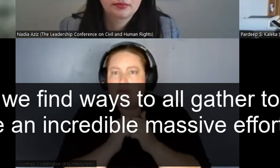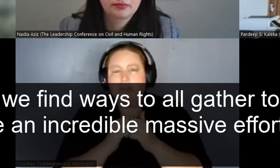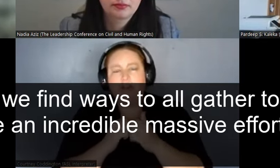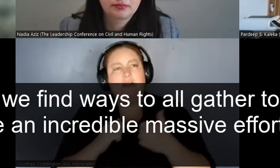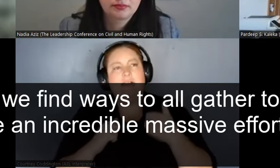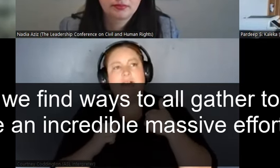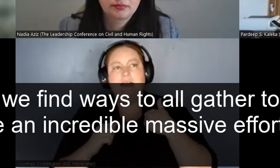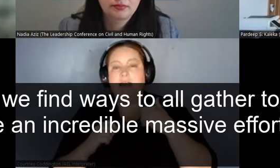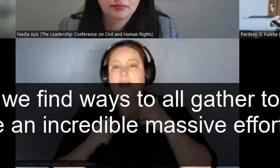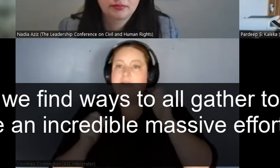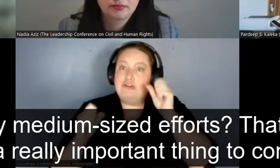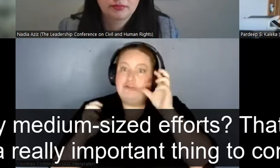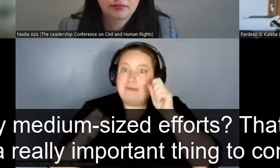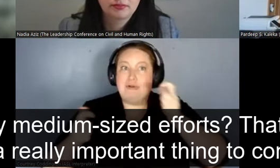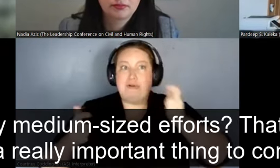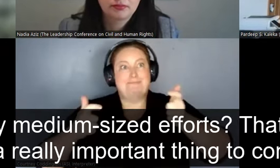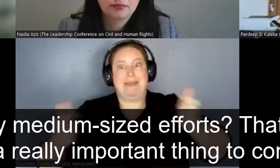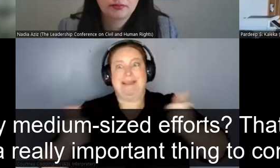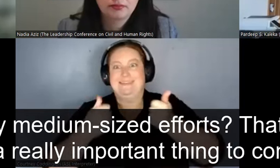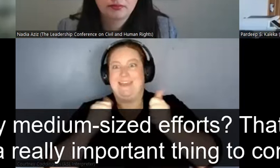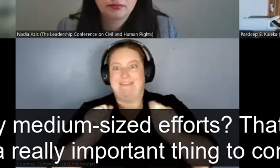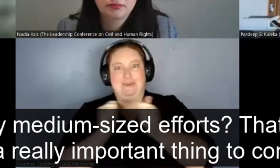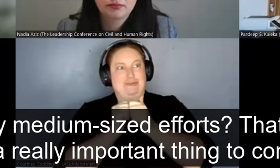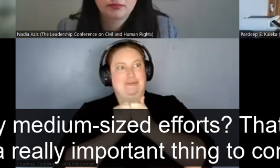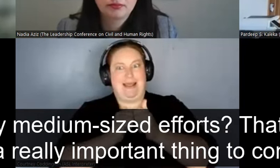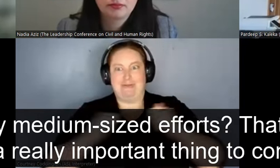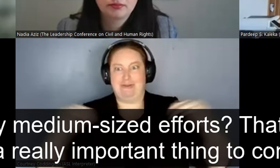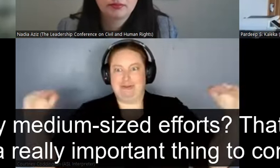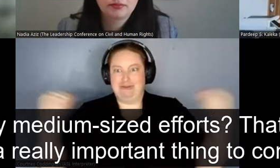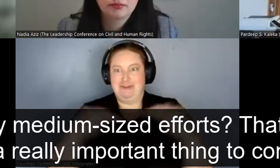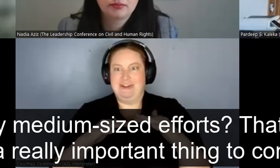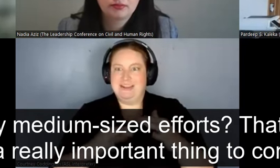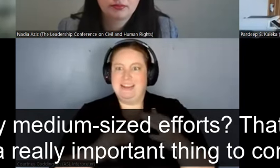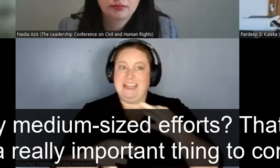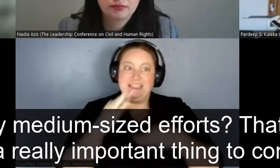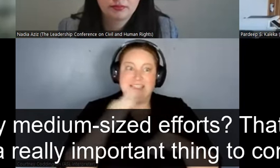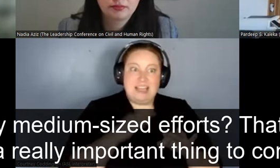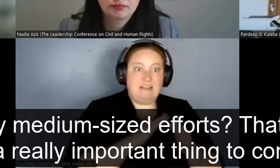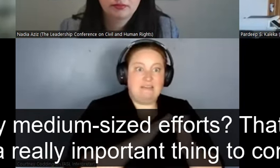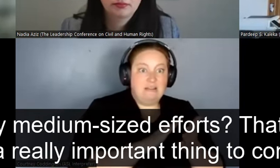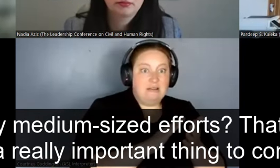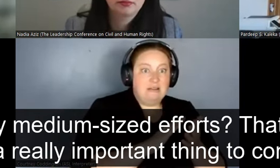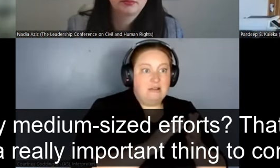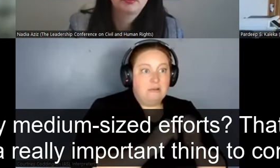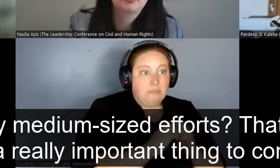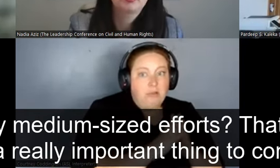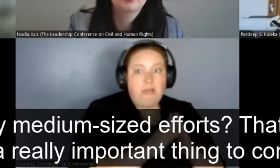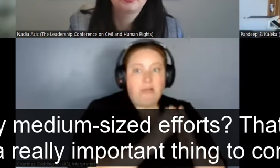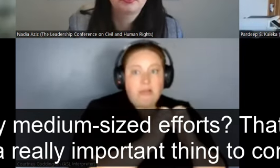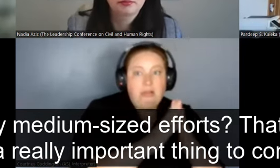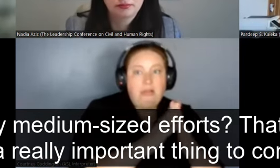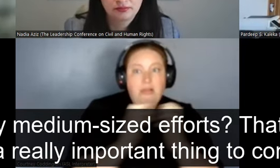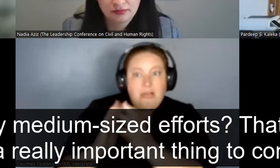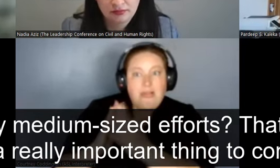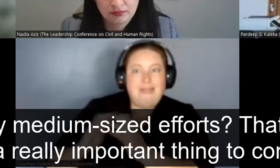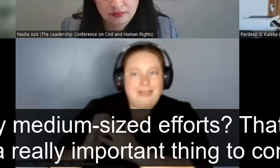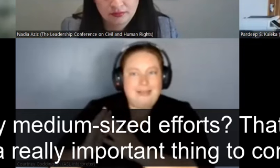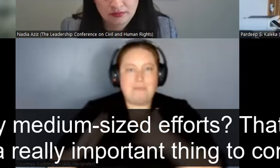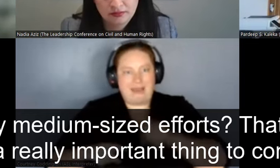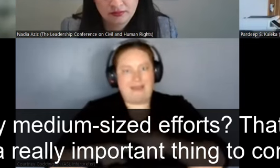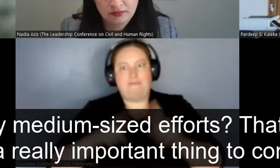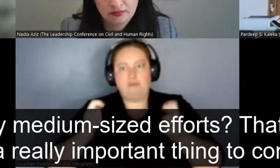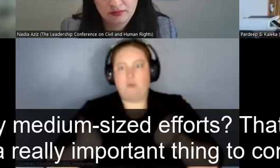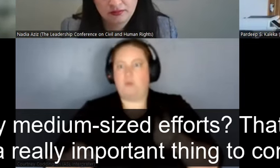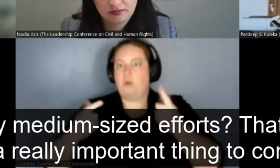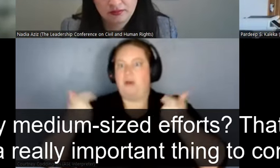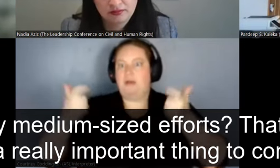incredible, massive effort as opposed to so many medium-sized efforts? That to me would be a